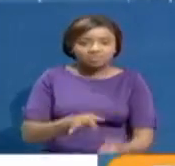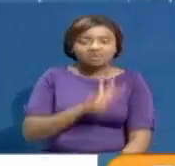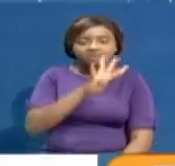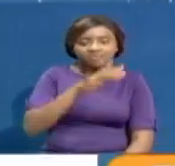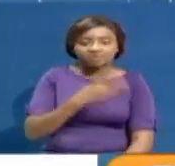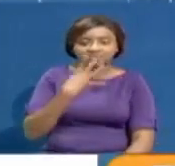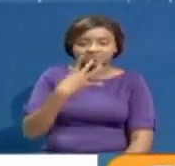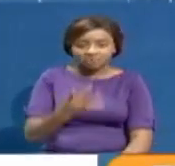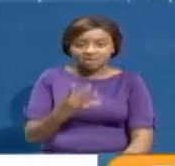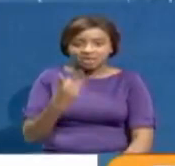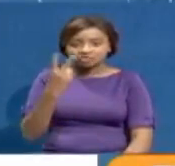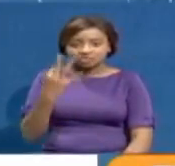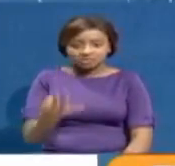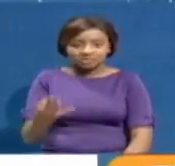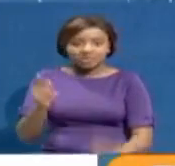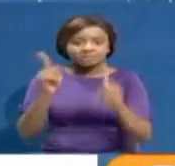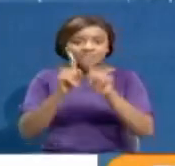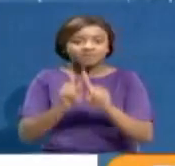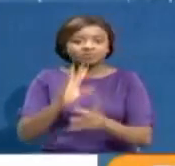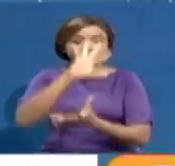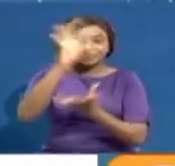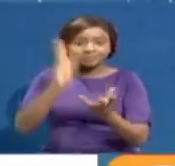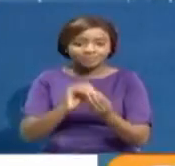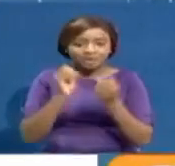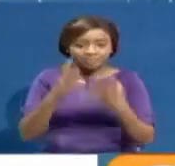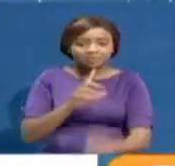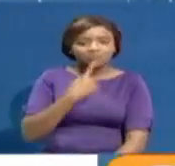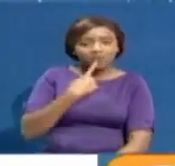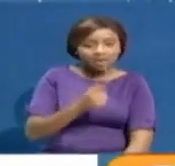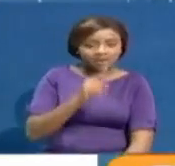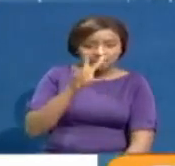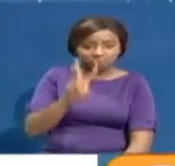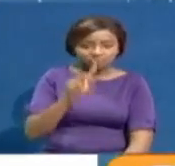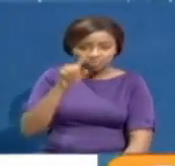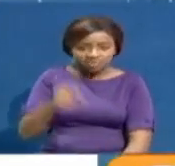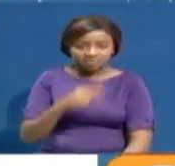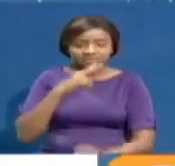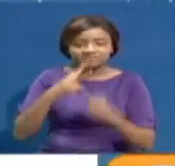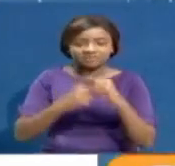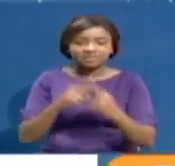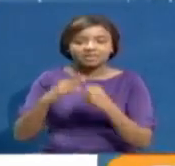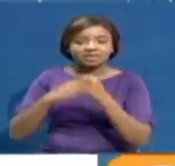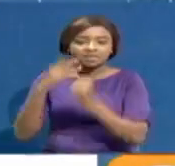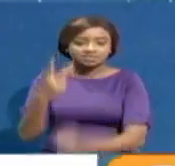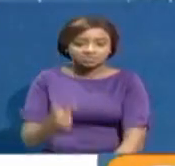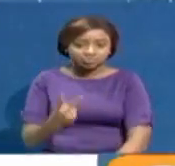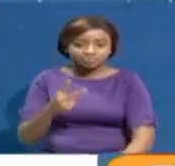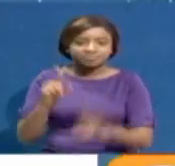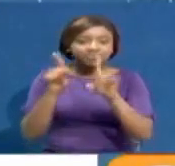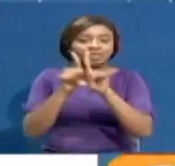of 4,423 and taking the total number of confirmed cases to